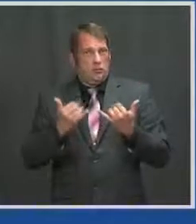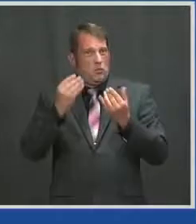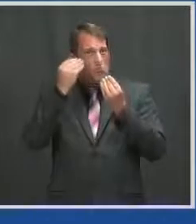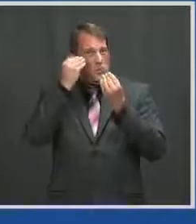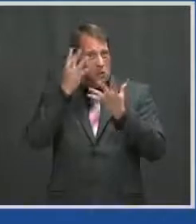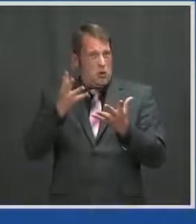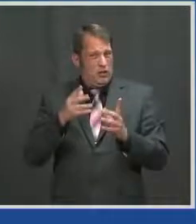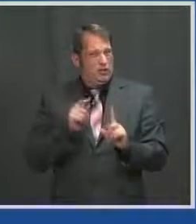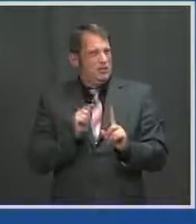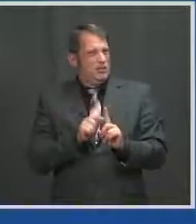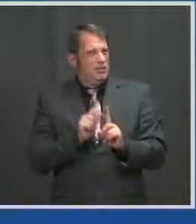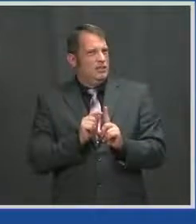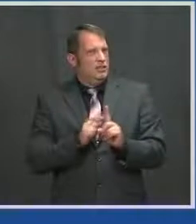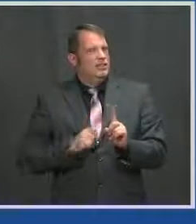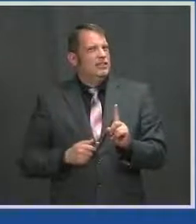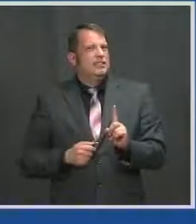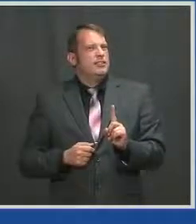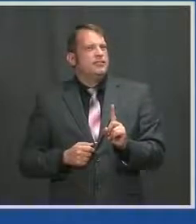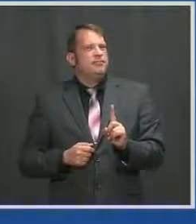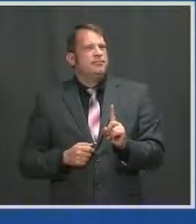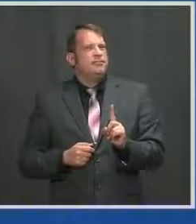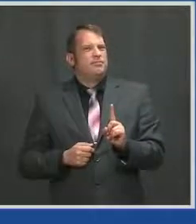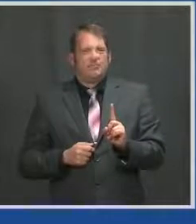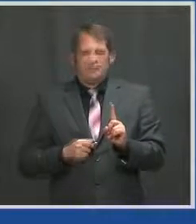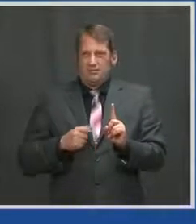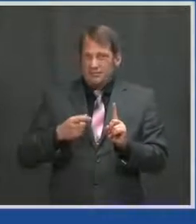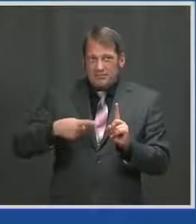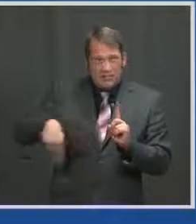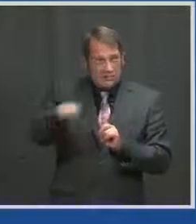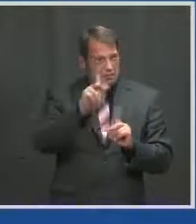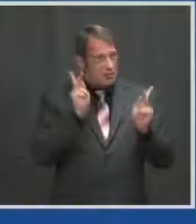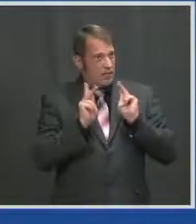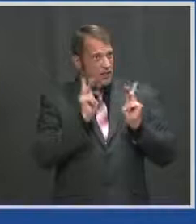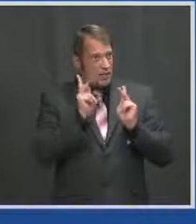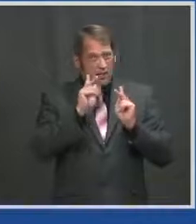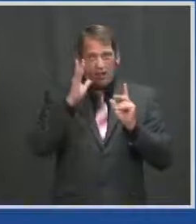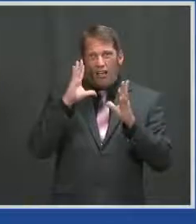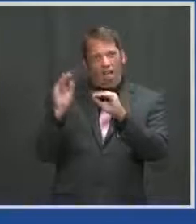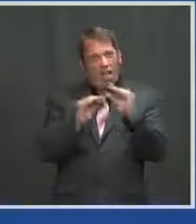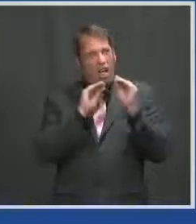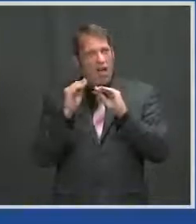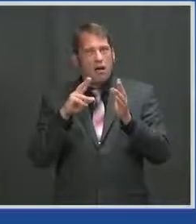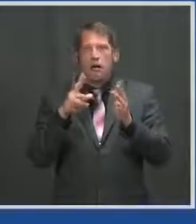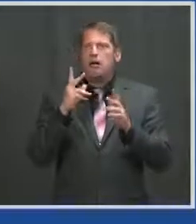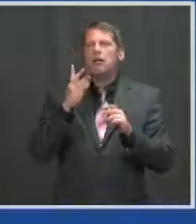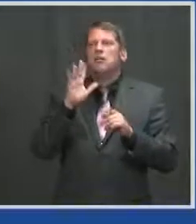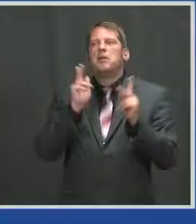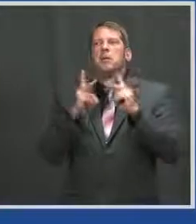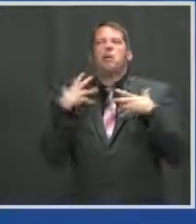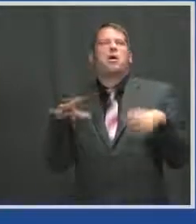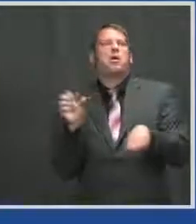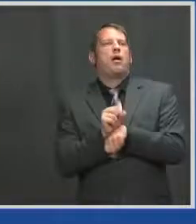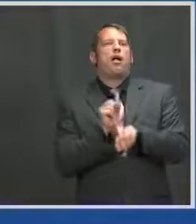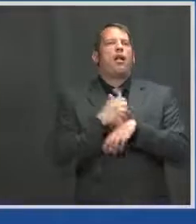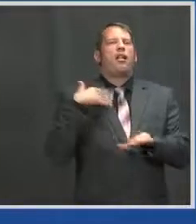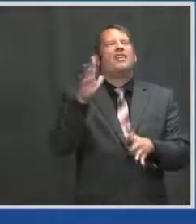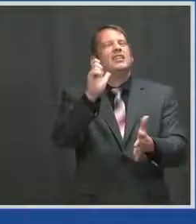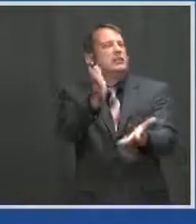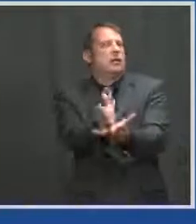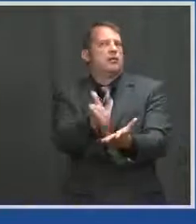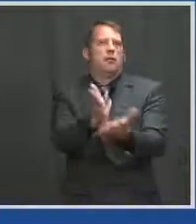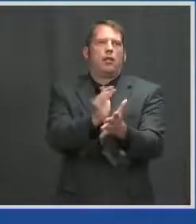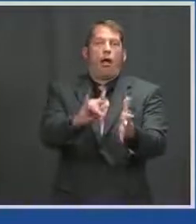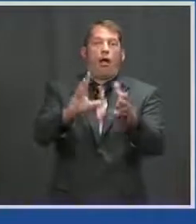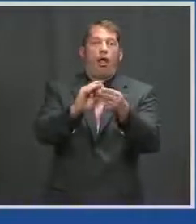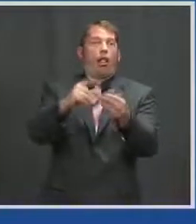know some employers are having trouble filling jobs, but what this report shows is that there's a much bigger